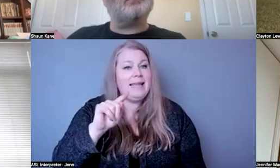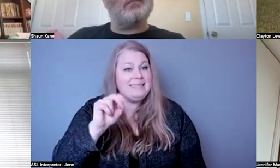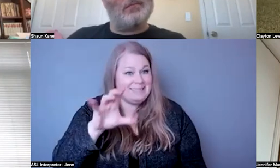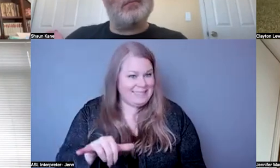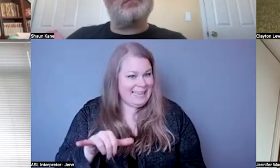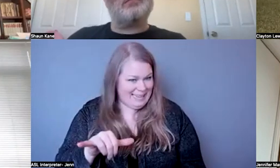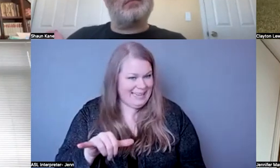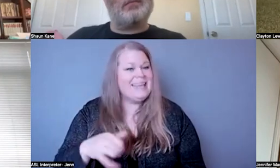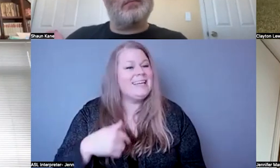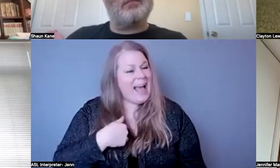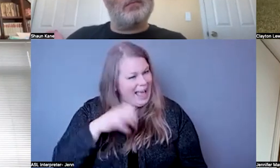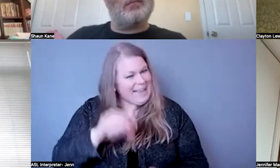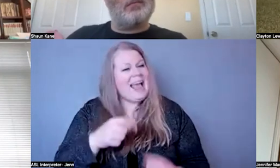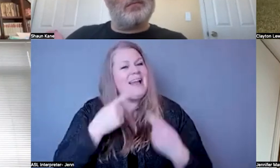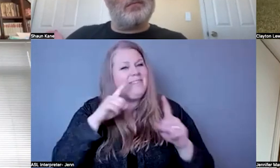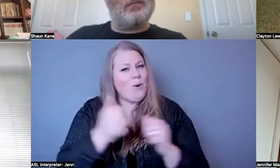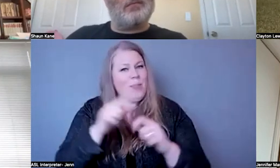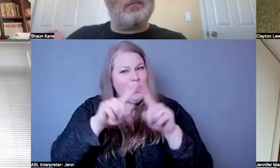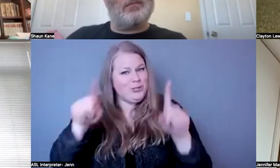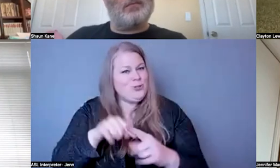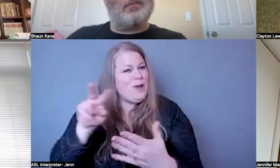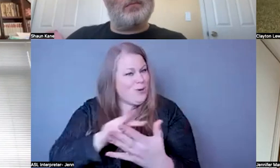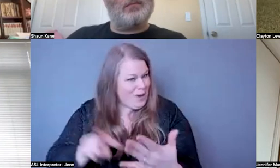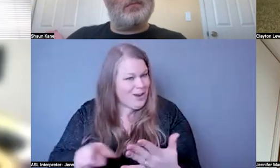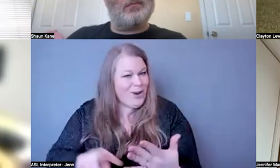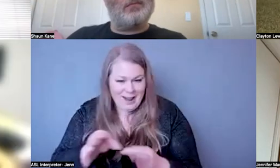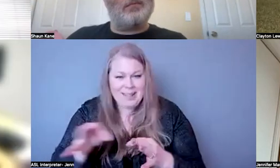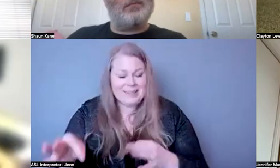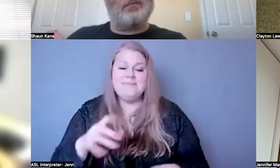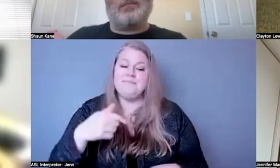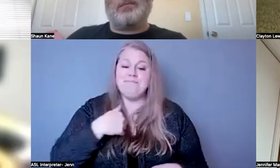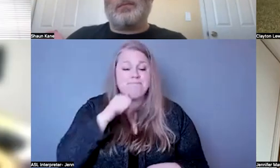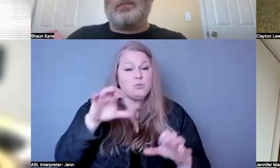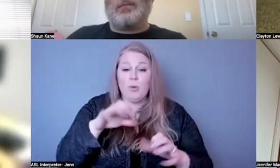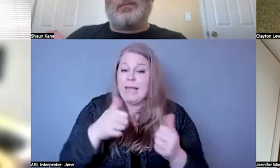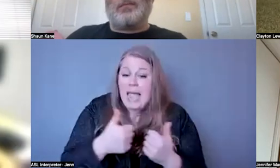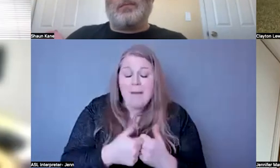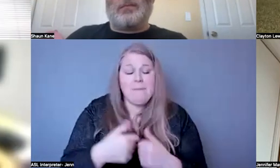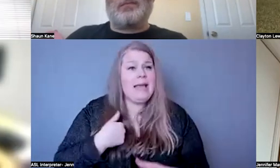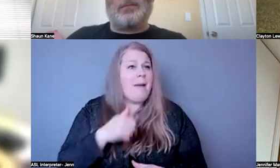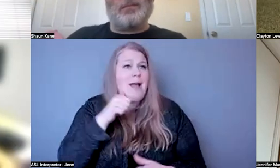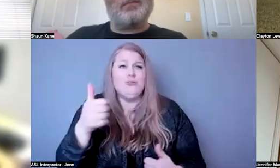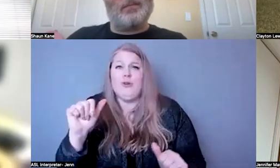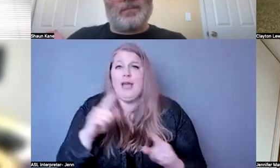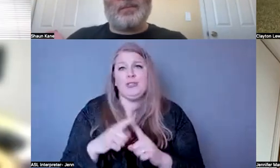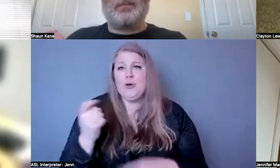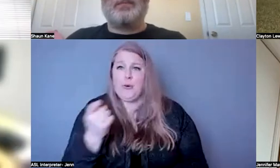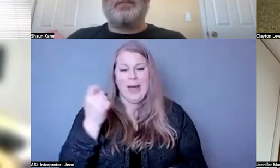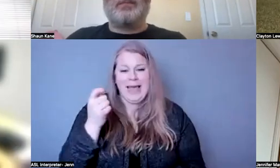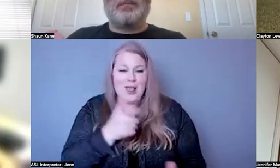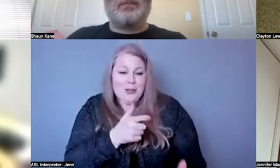that I can effectively use it with a screen reader. And yet, I'm not doing gaming. I'm not trying to win any kind of, first person